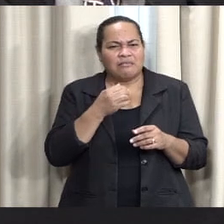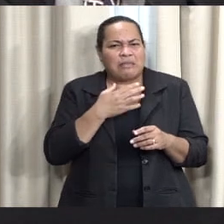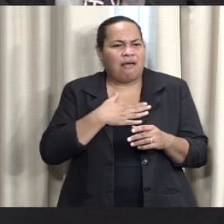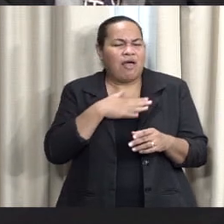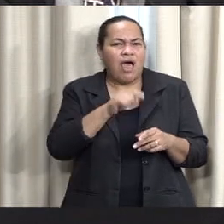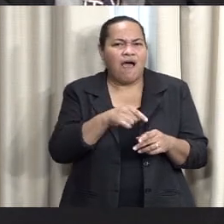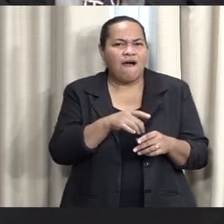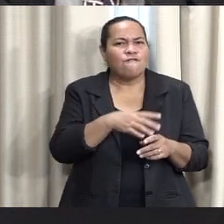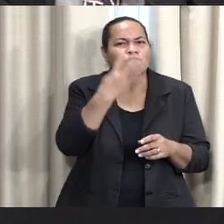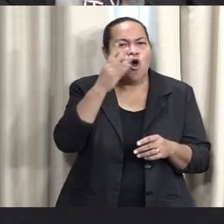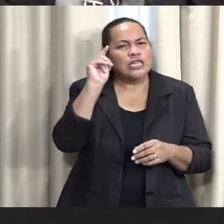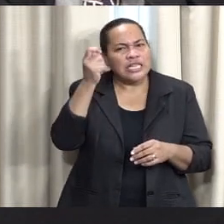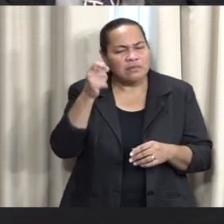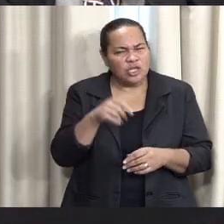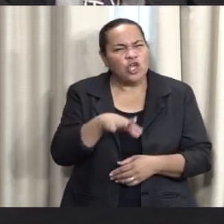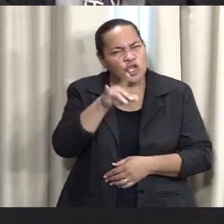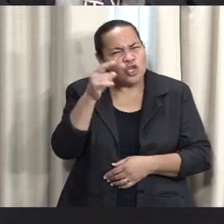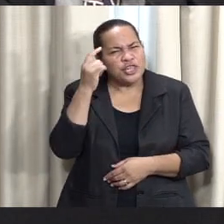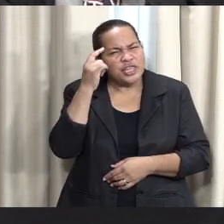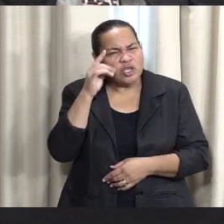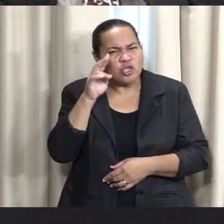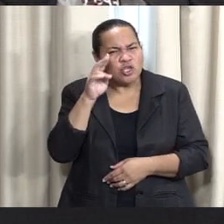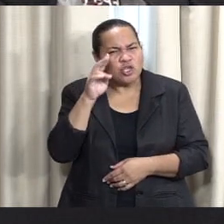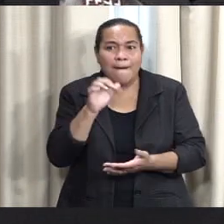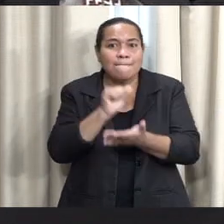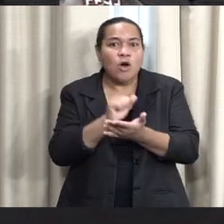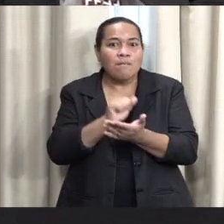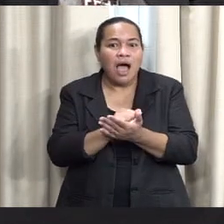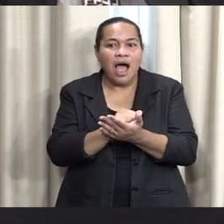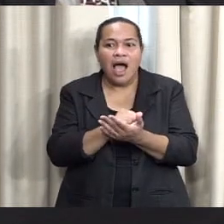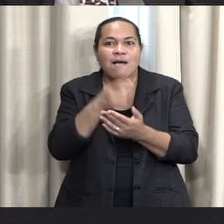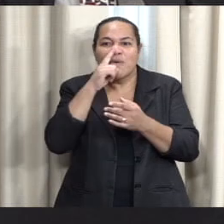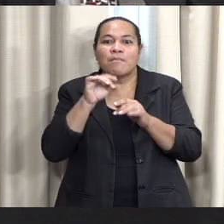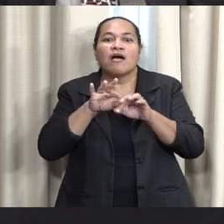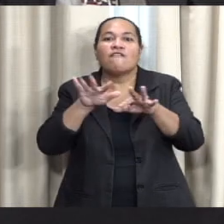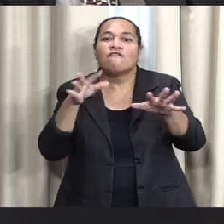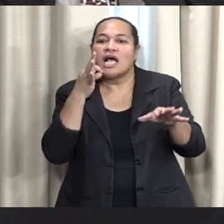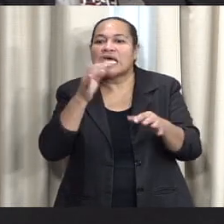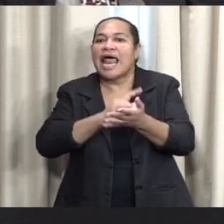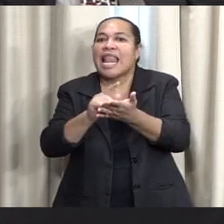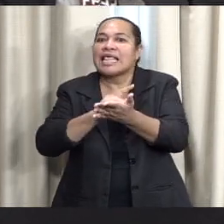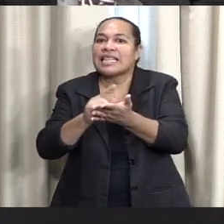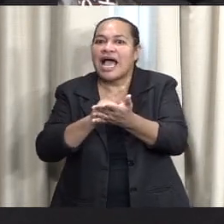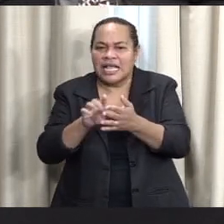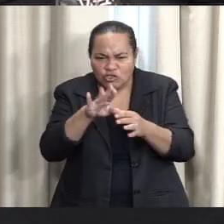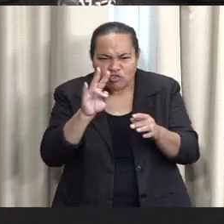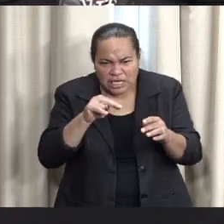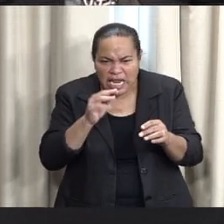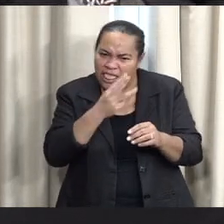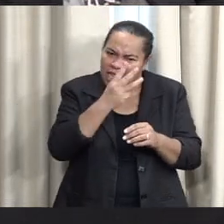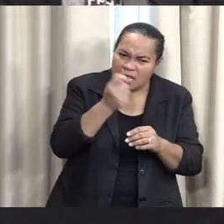terms, will you consider a proper public consultation further down the road? I think rightly